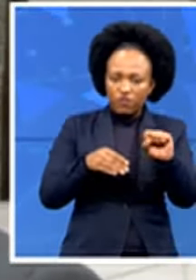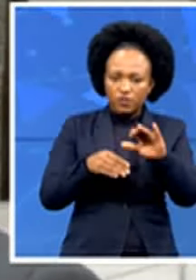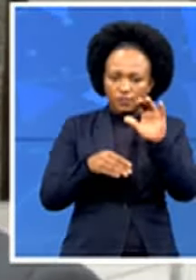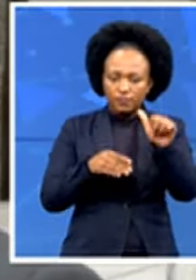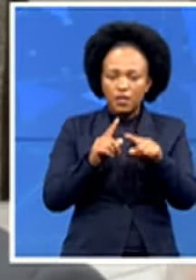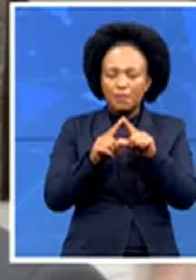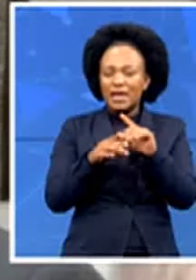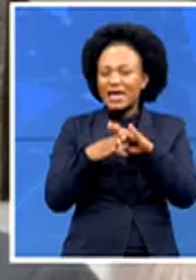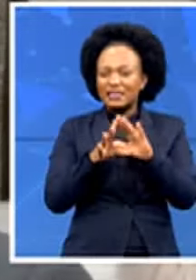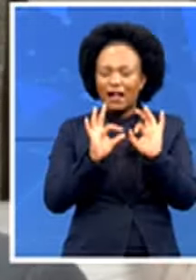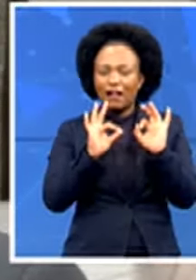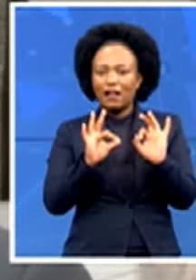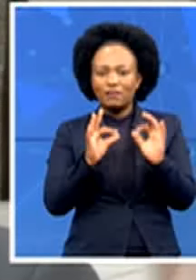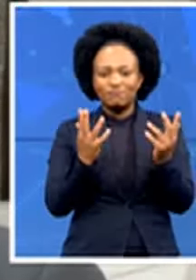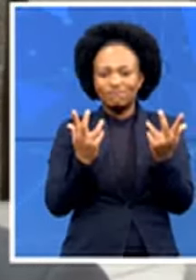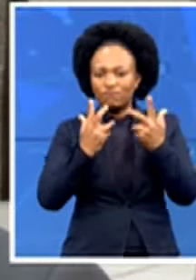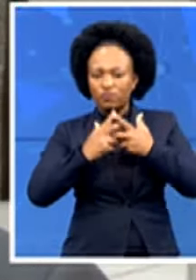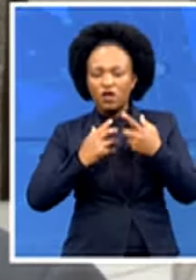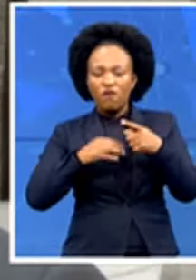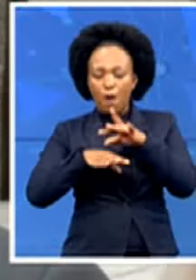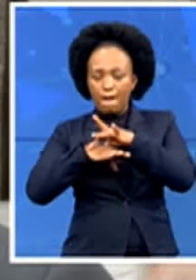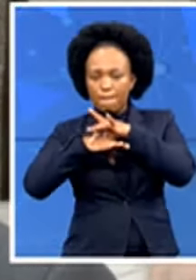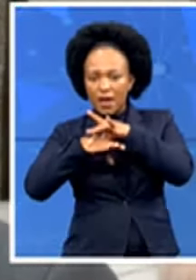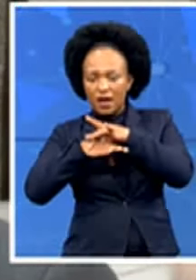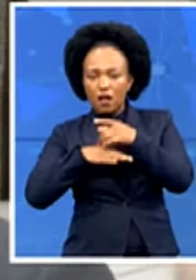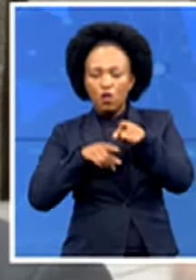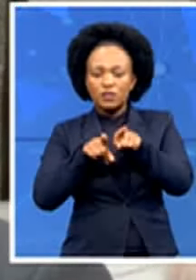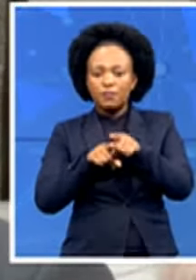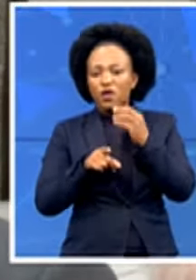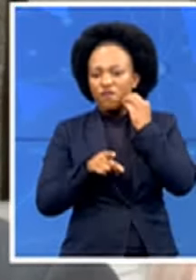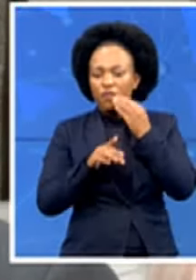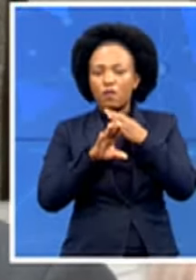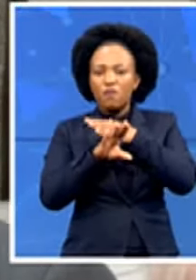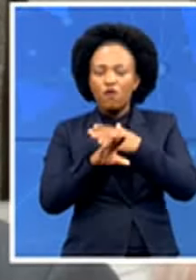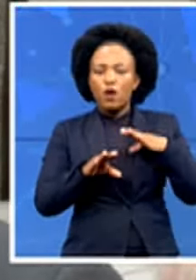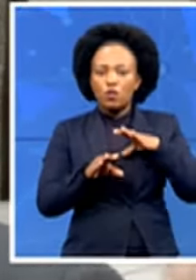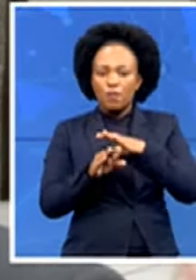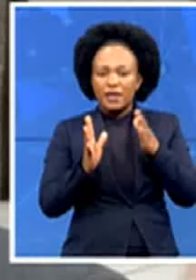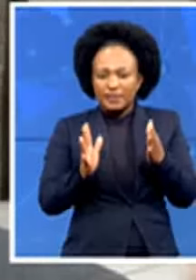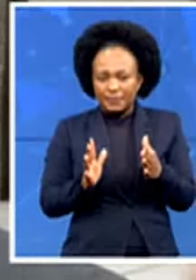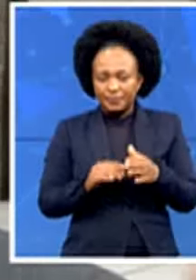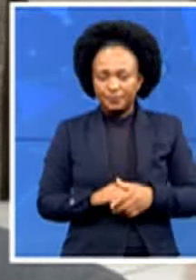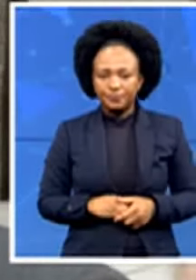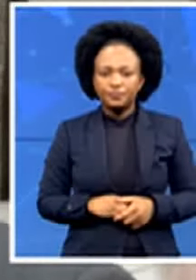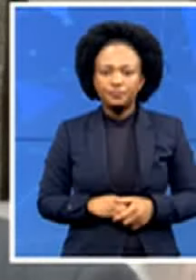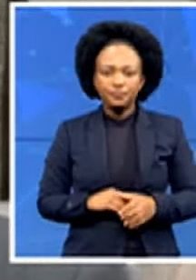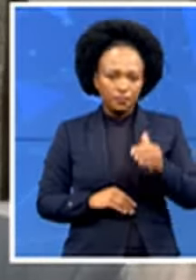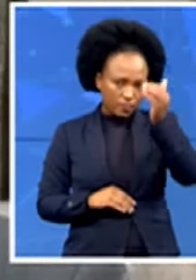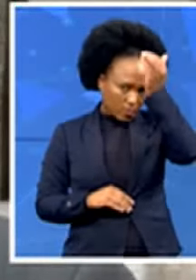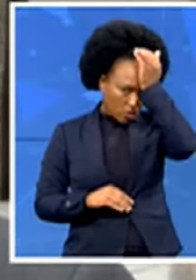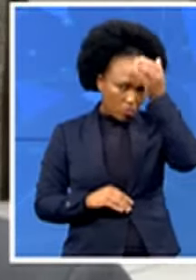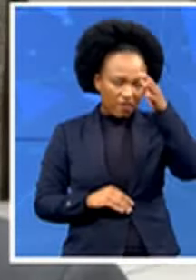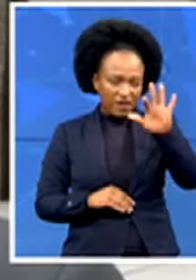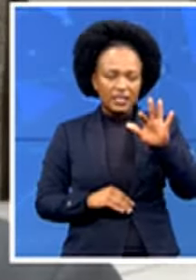of medical parole or the information before the Commissioner. Mr. Zuma was imprisoned for contempt of court so serious